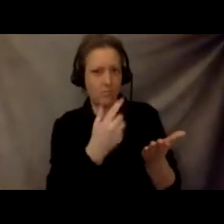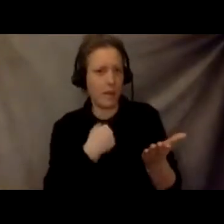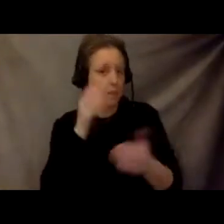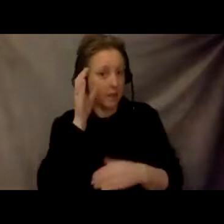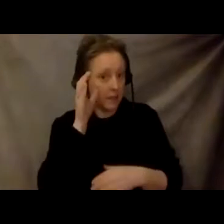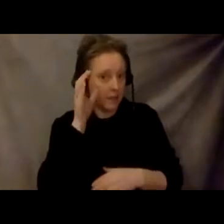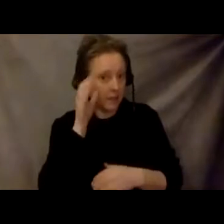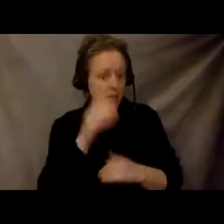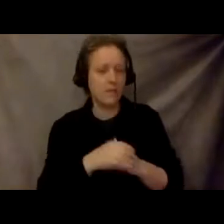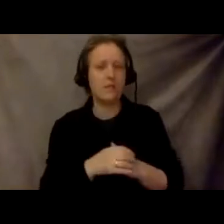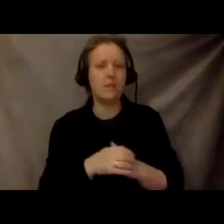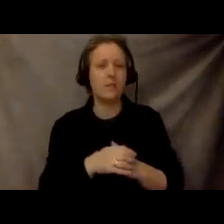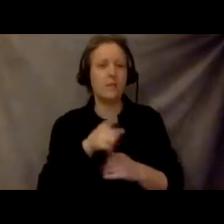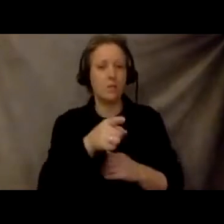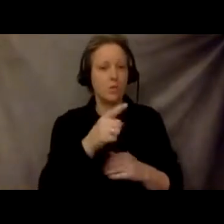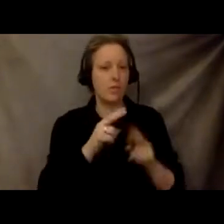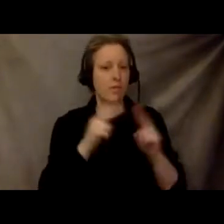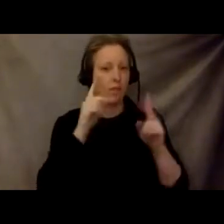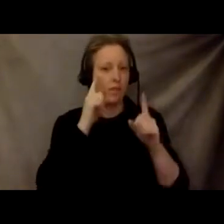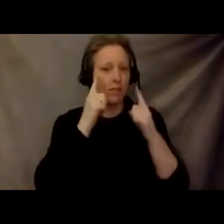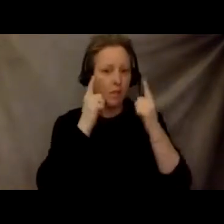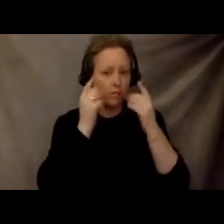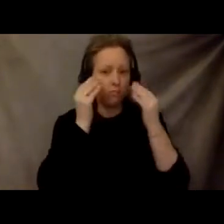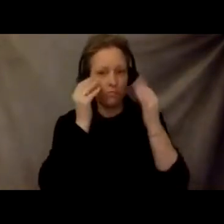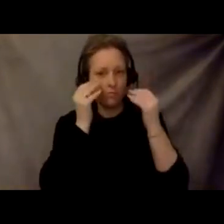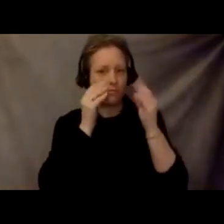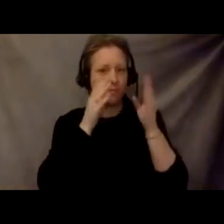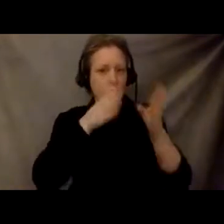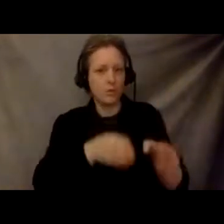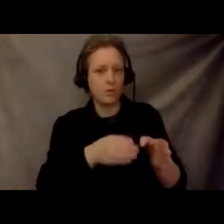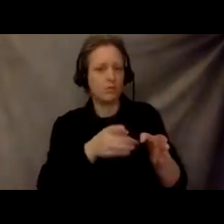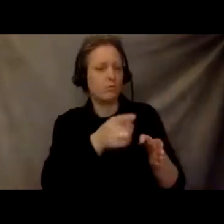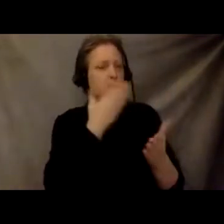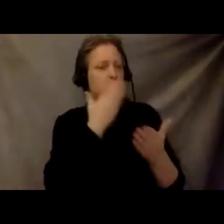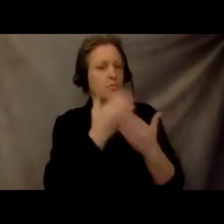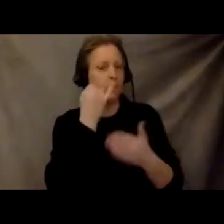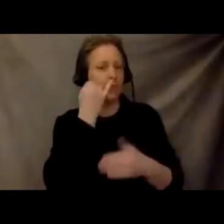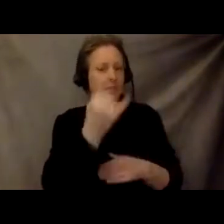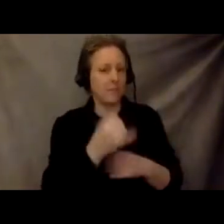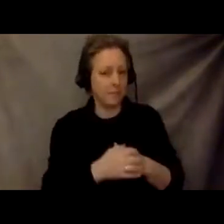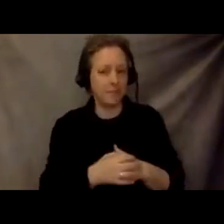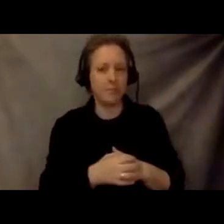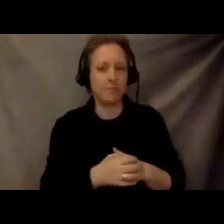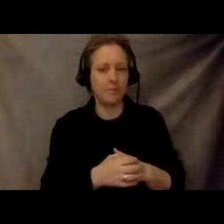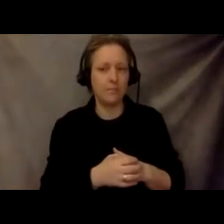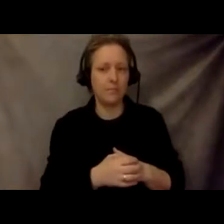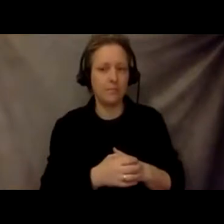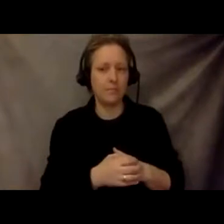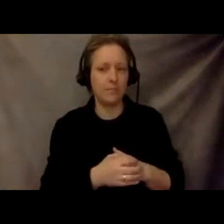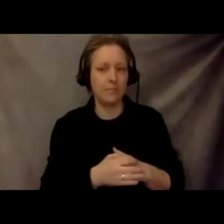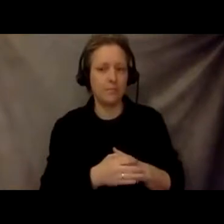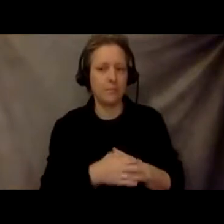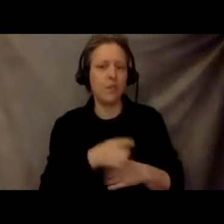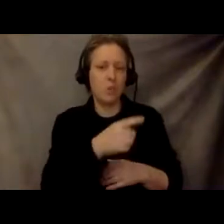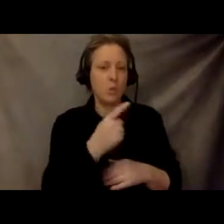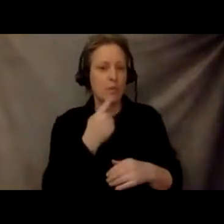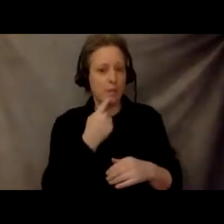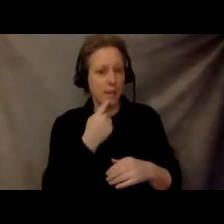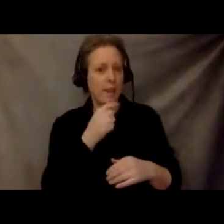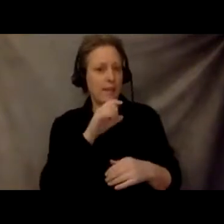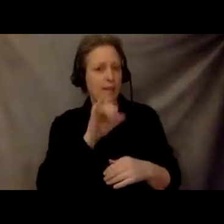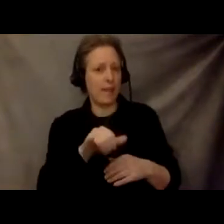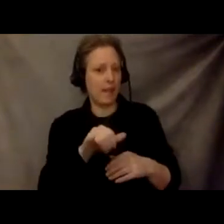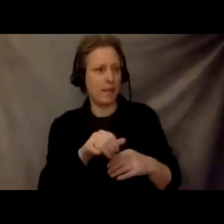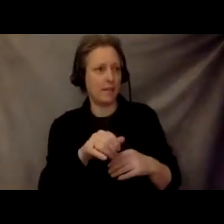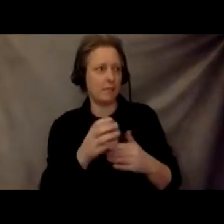person and you got some good ideas. It's not an inexpensive proposition. You say it is, but it's not. Let me give you a